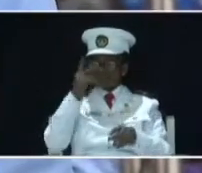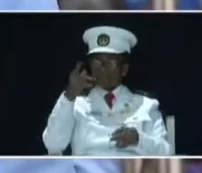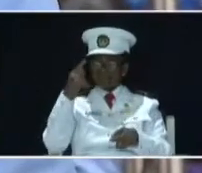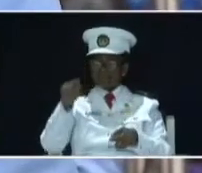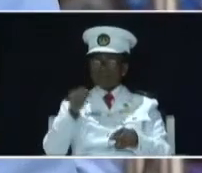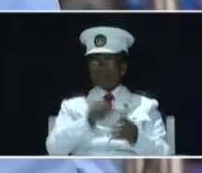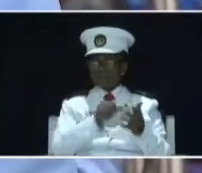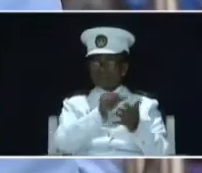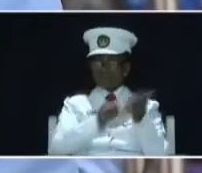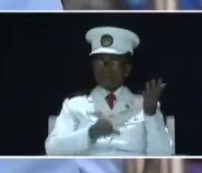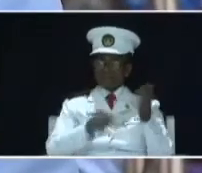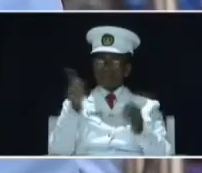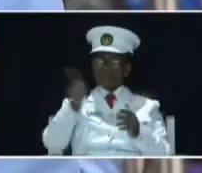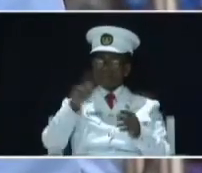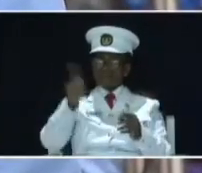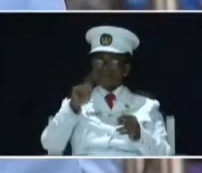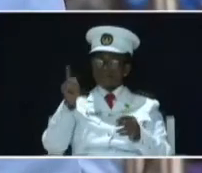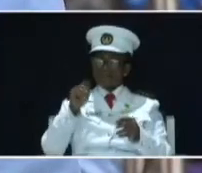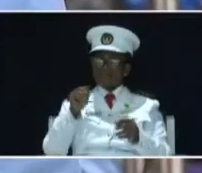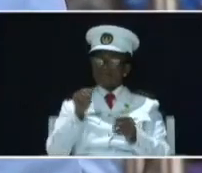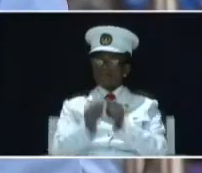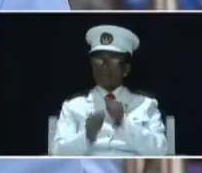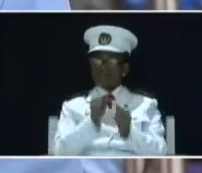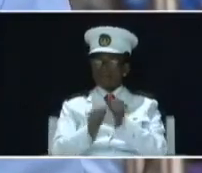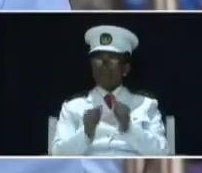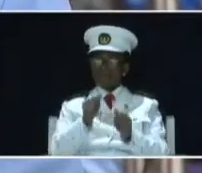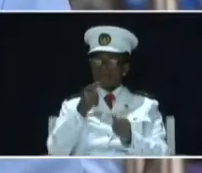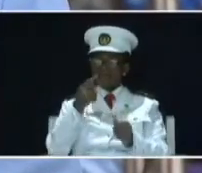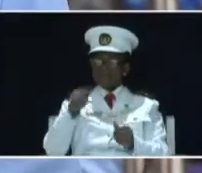wherewith the Egyptians oppressed them.